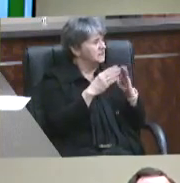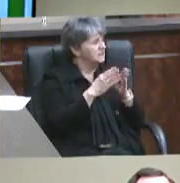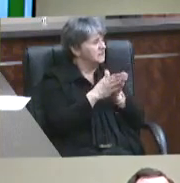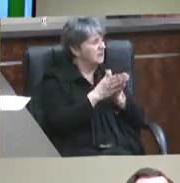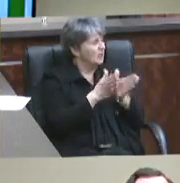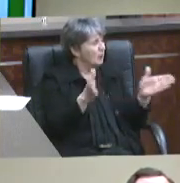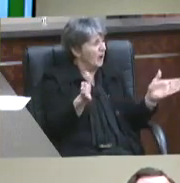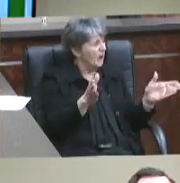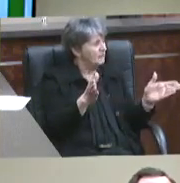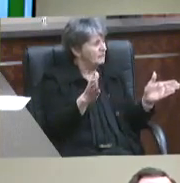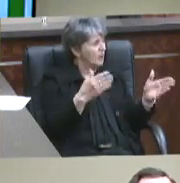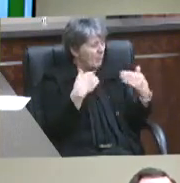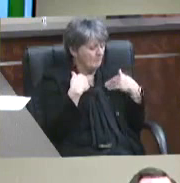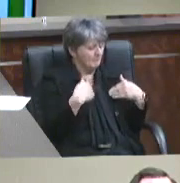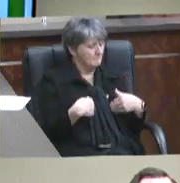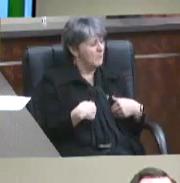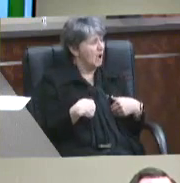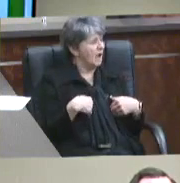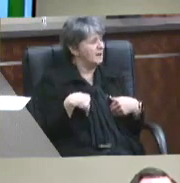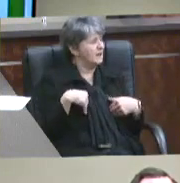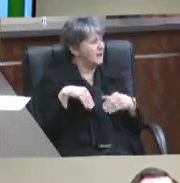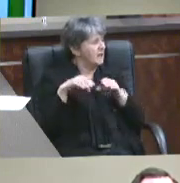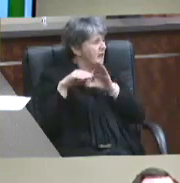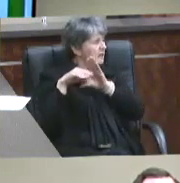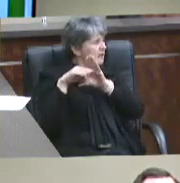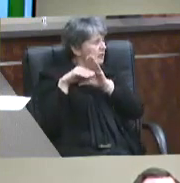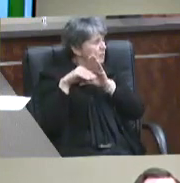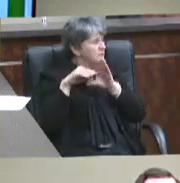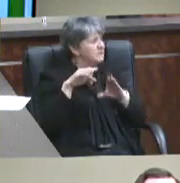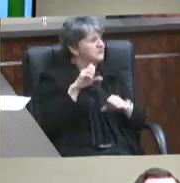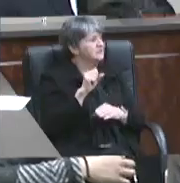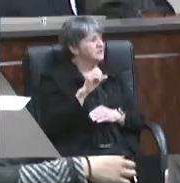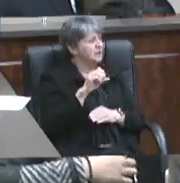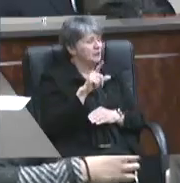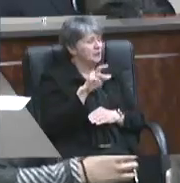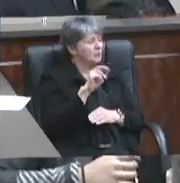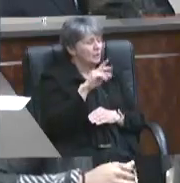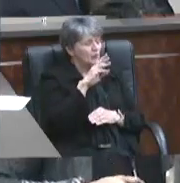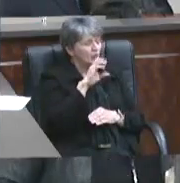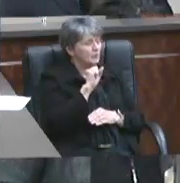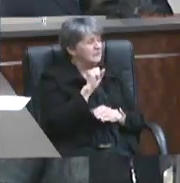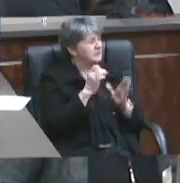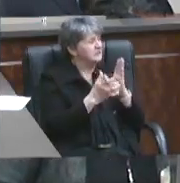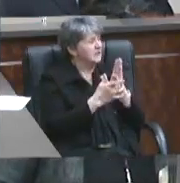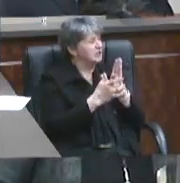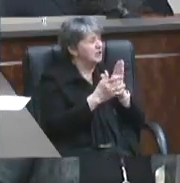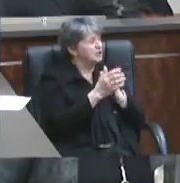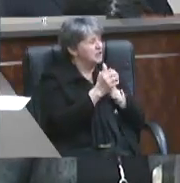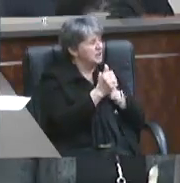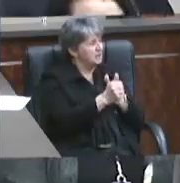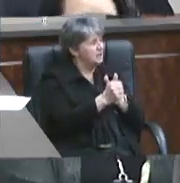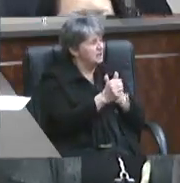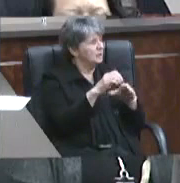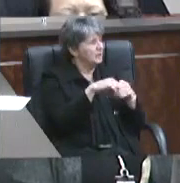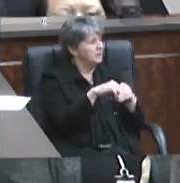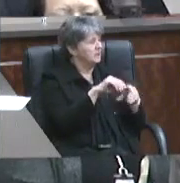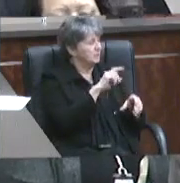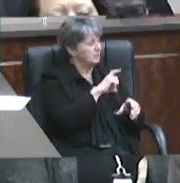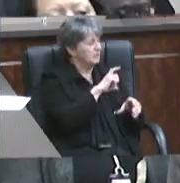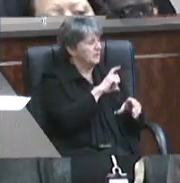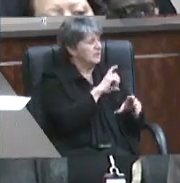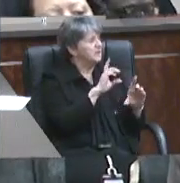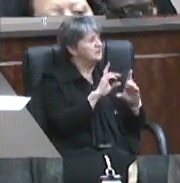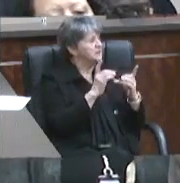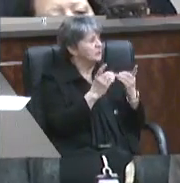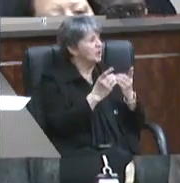there was a long period there where Laurel was looked at as a technology leader in police law enforcement. And that was you at the front of